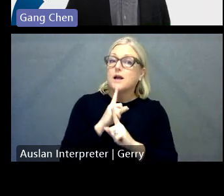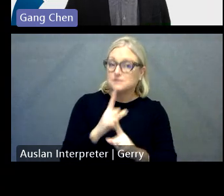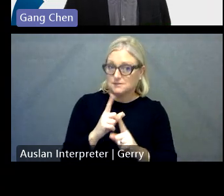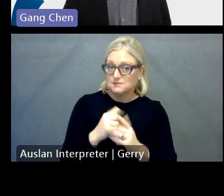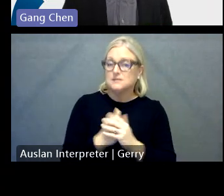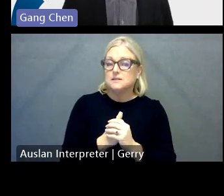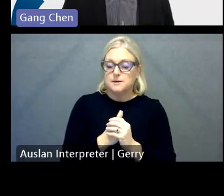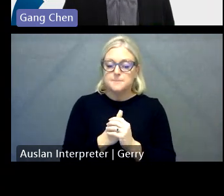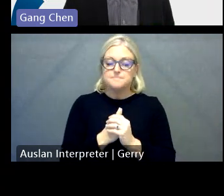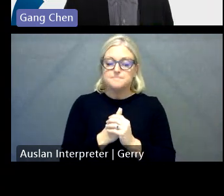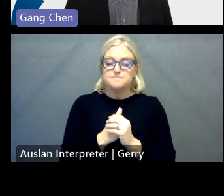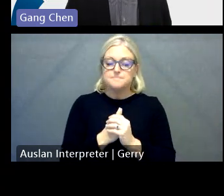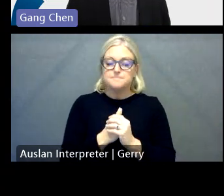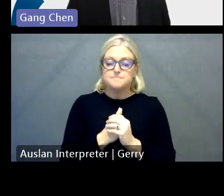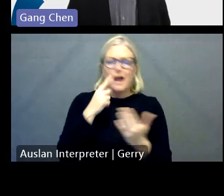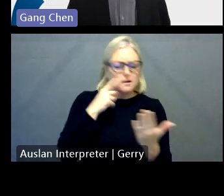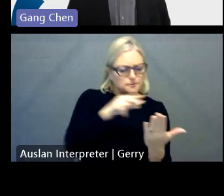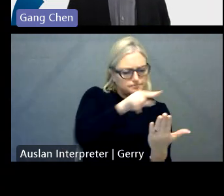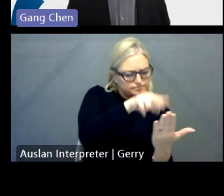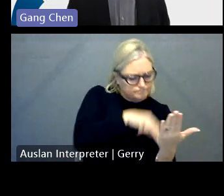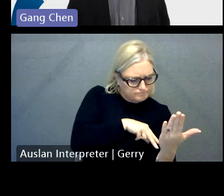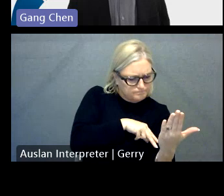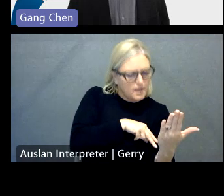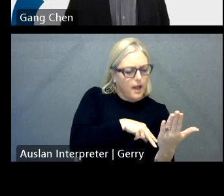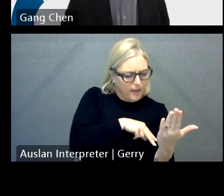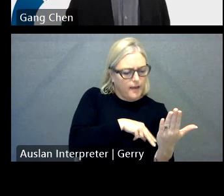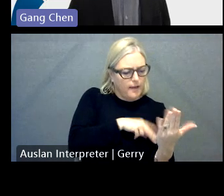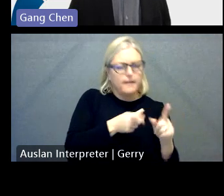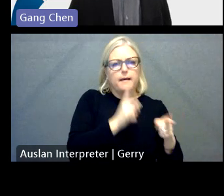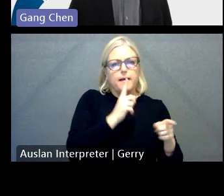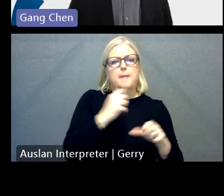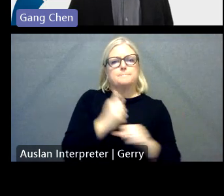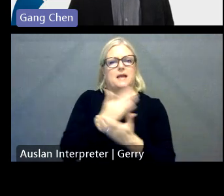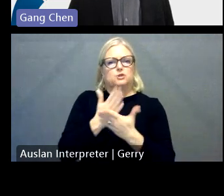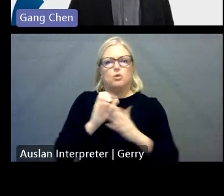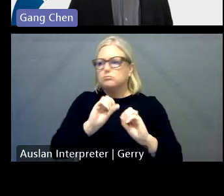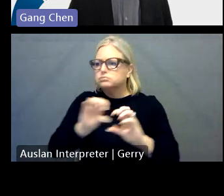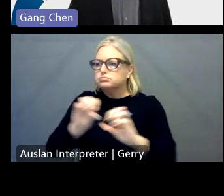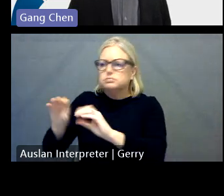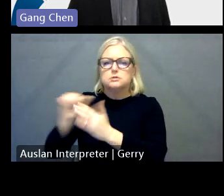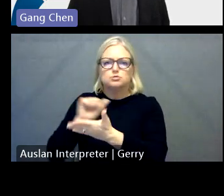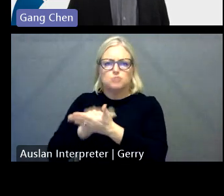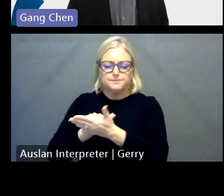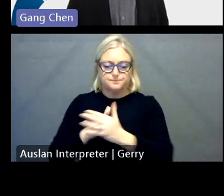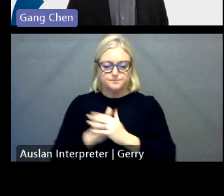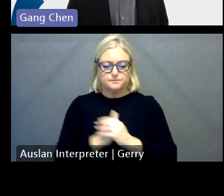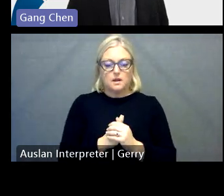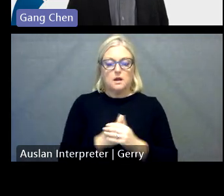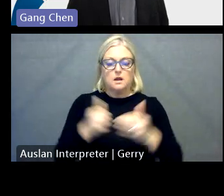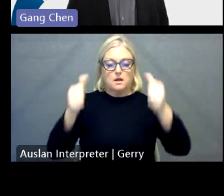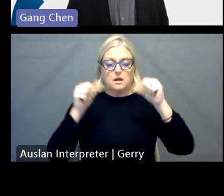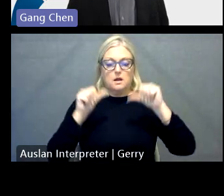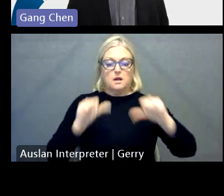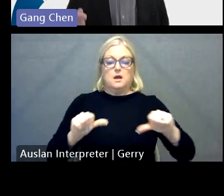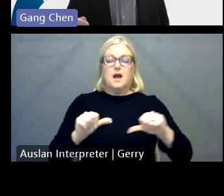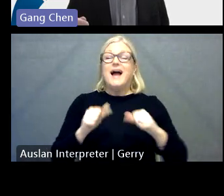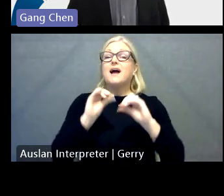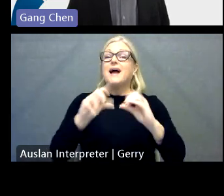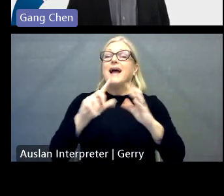example, this is a DWI item onto safety. So we have a statement, I feel safe in my life,